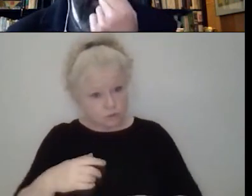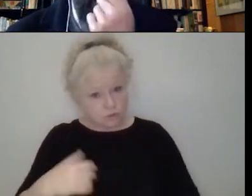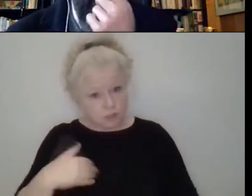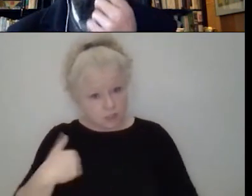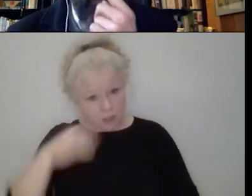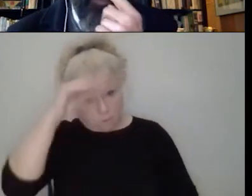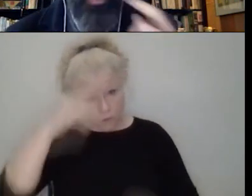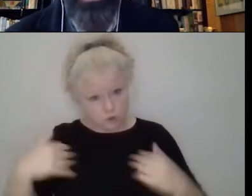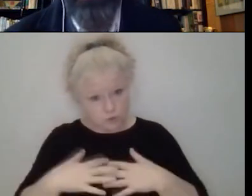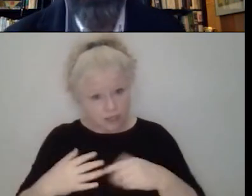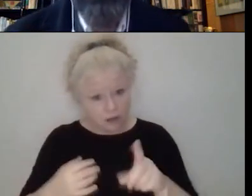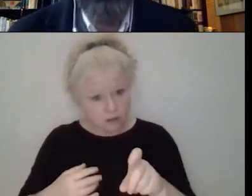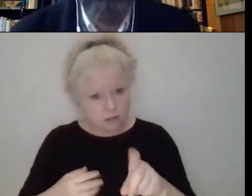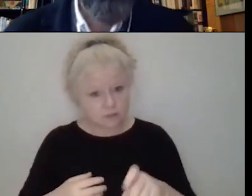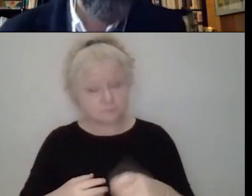know,